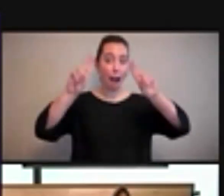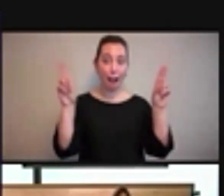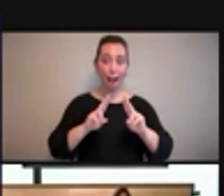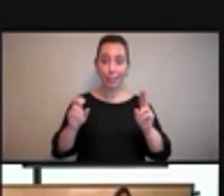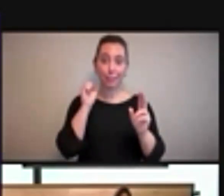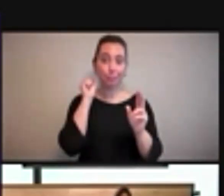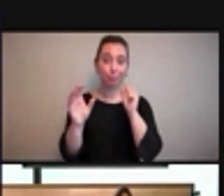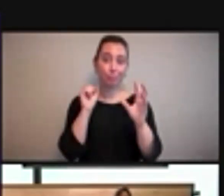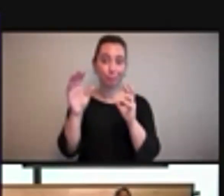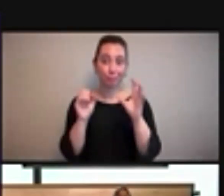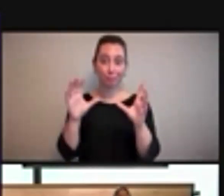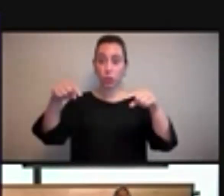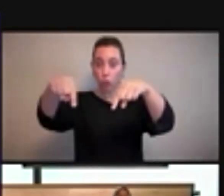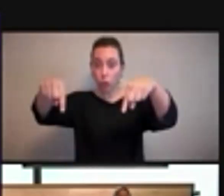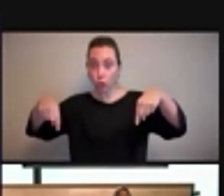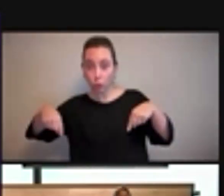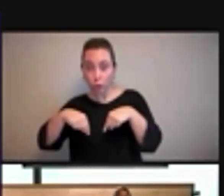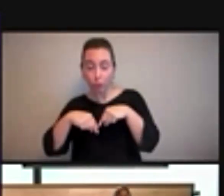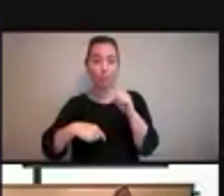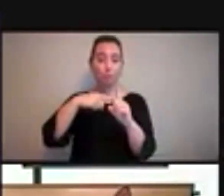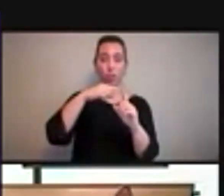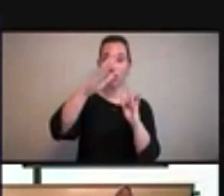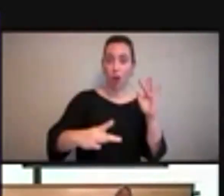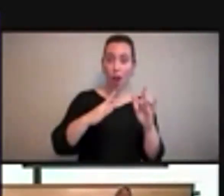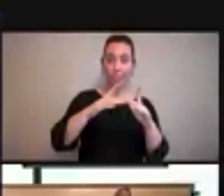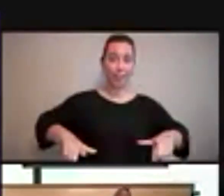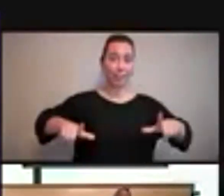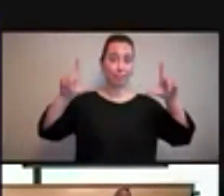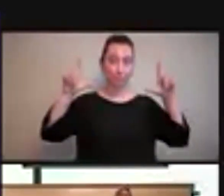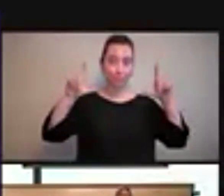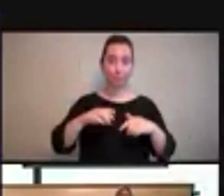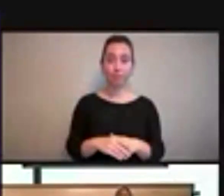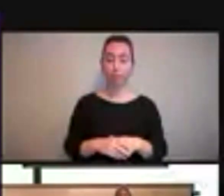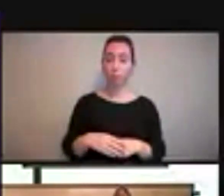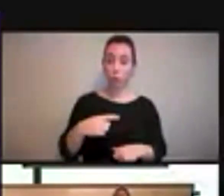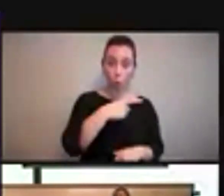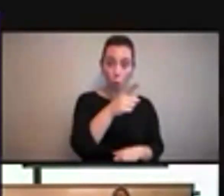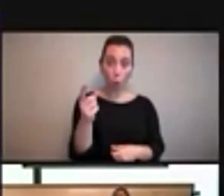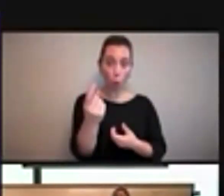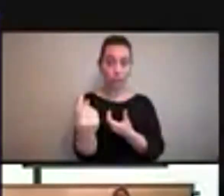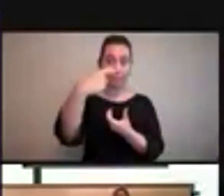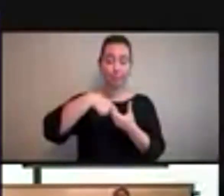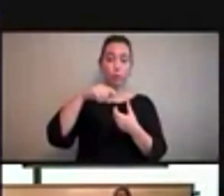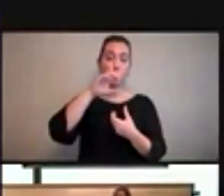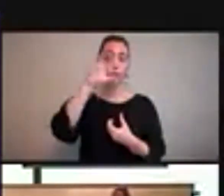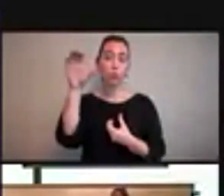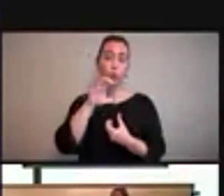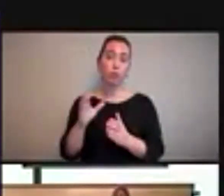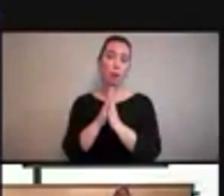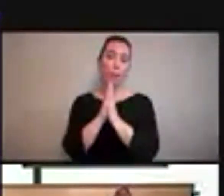online, and microphones are muted for those of you who join us online to avoid any background noise. And in the